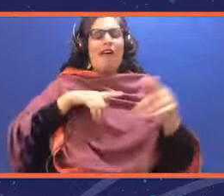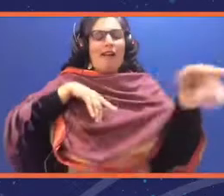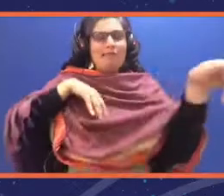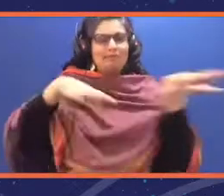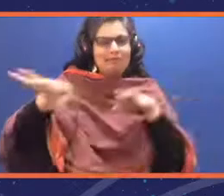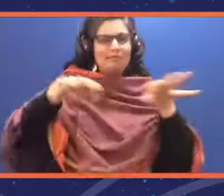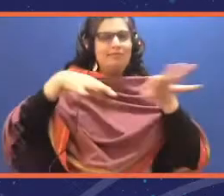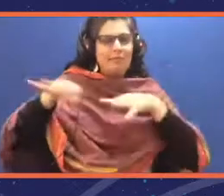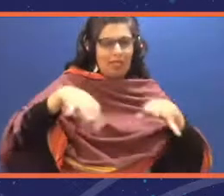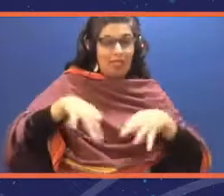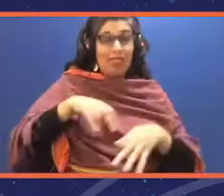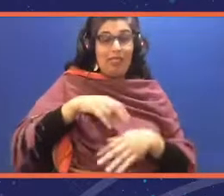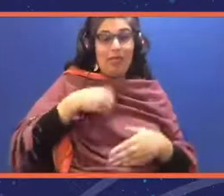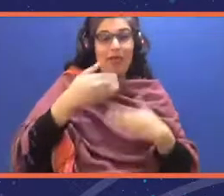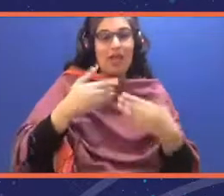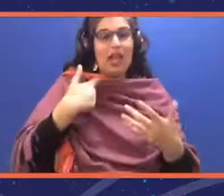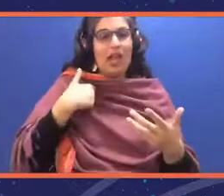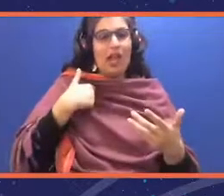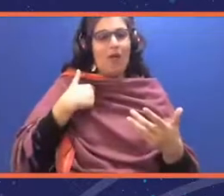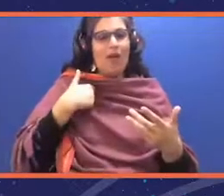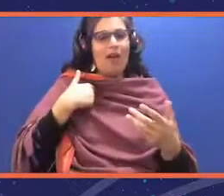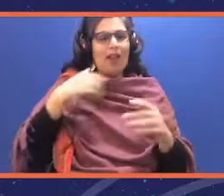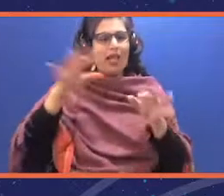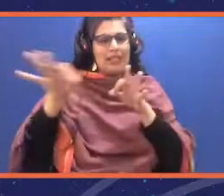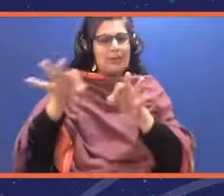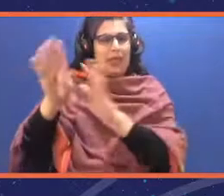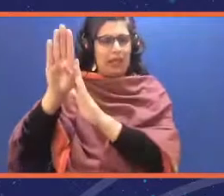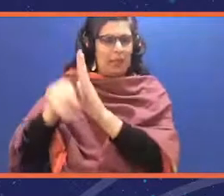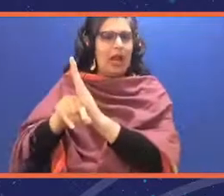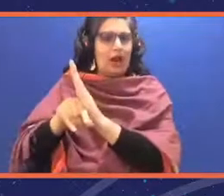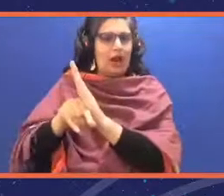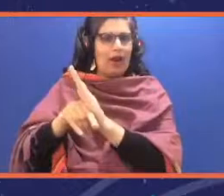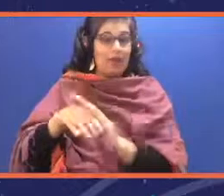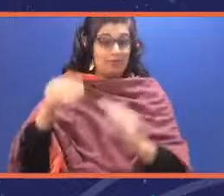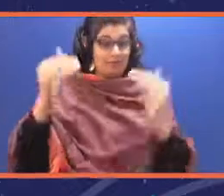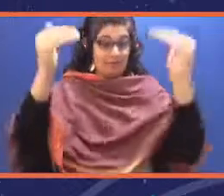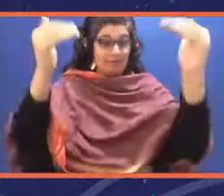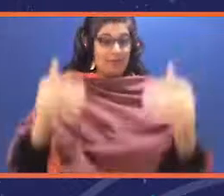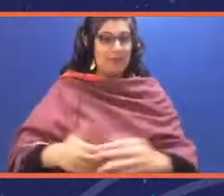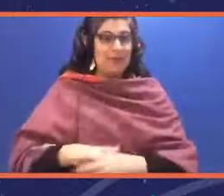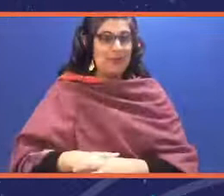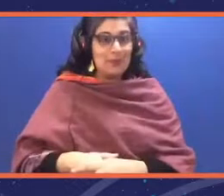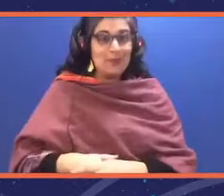that process was, I want to give some background info. So next slide.